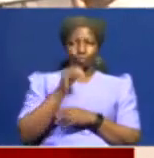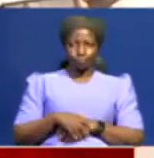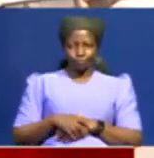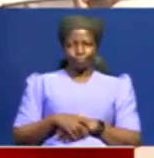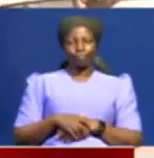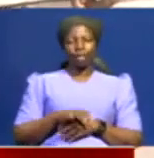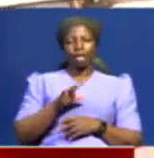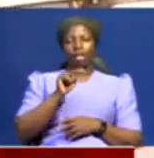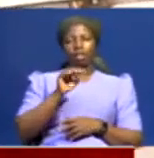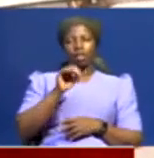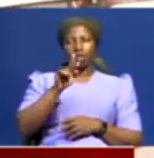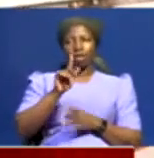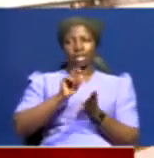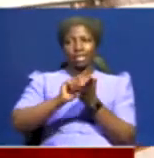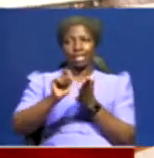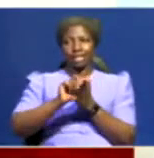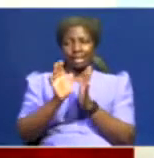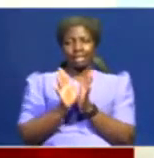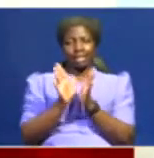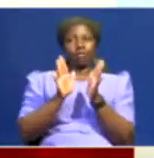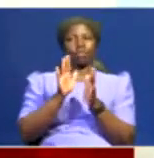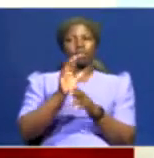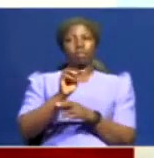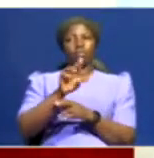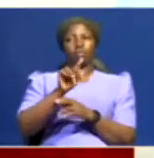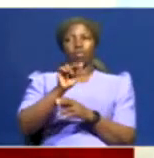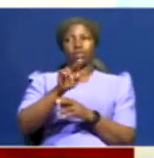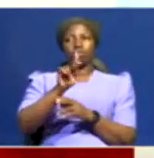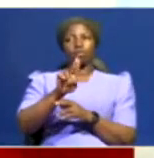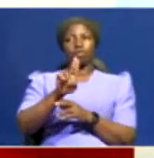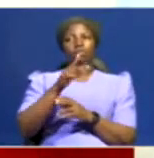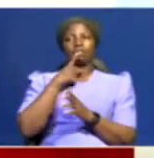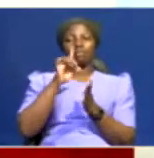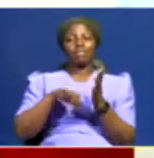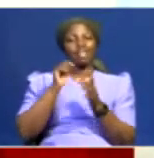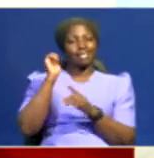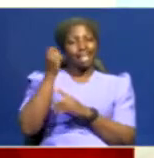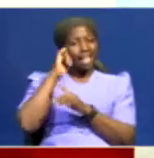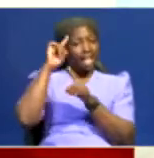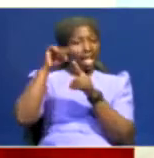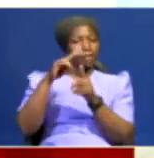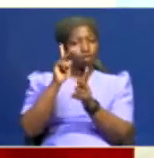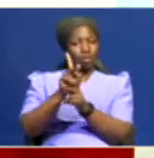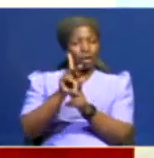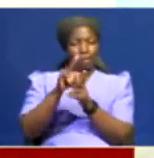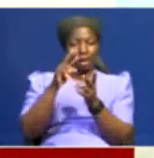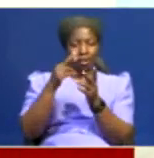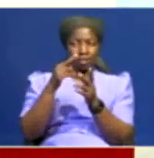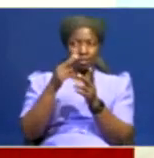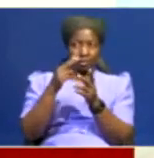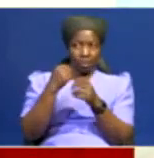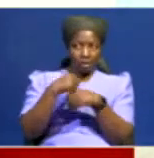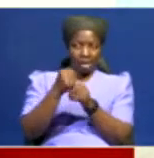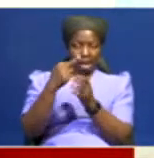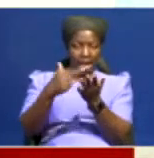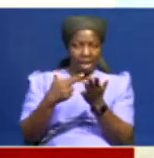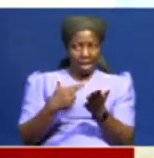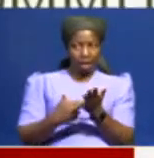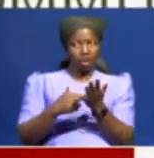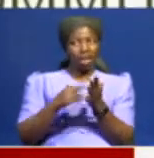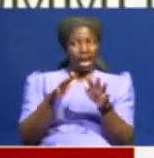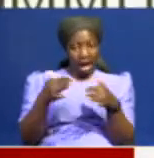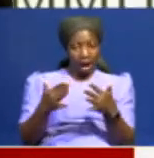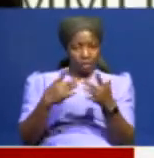According to the NOCK Secretary General Francis Motuku, Kenya is aiming to set a record at the Olympics by winning as many medals as